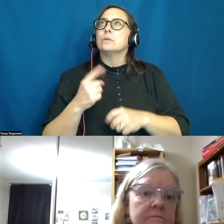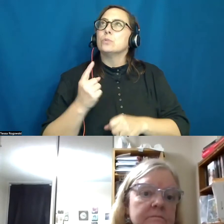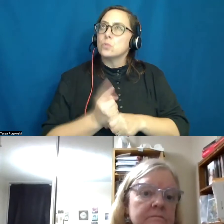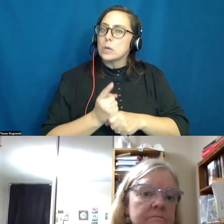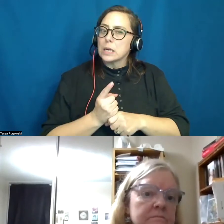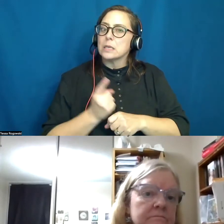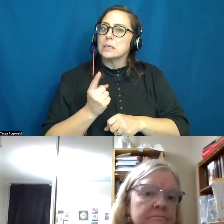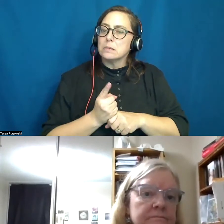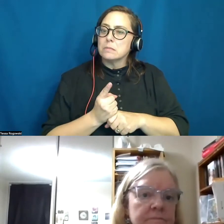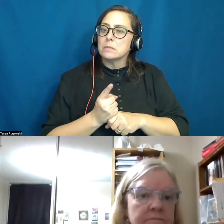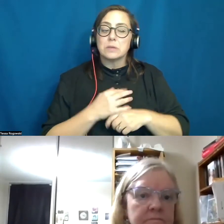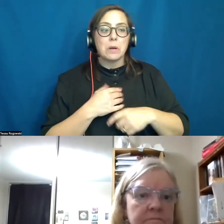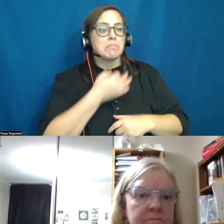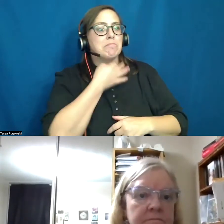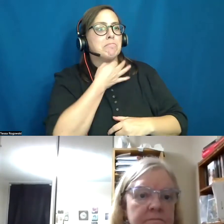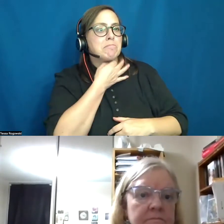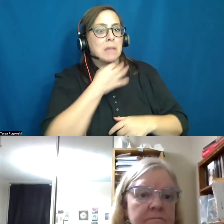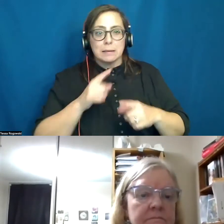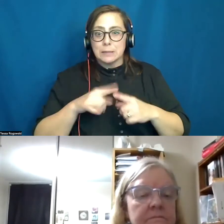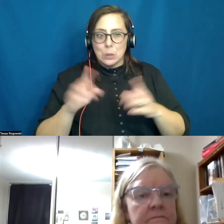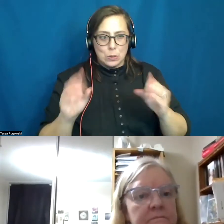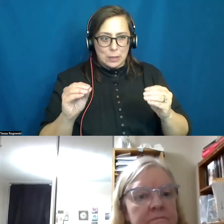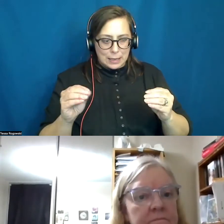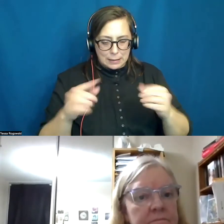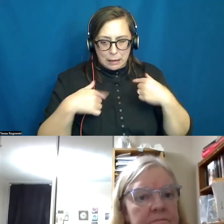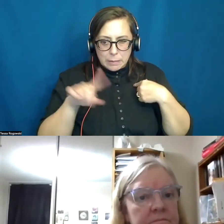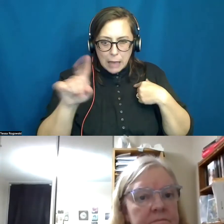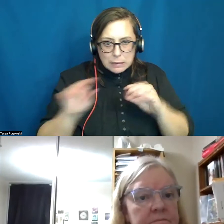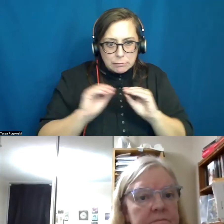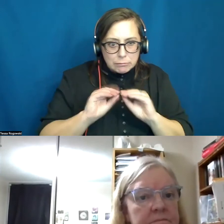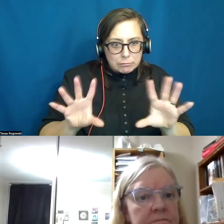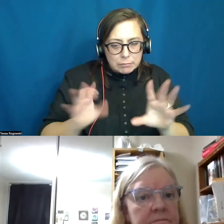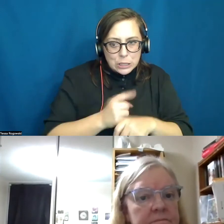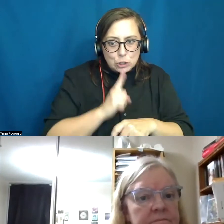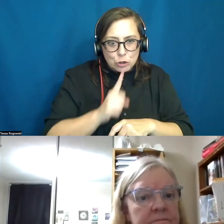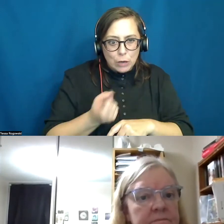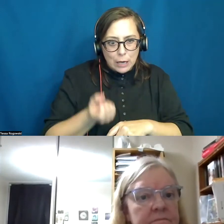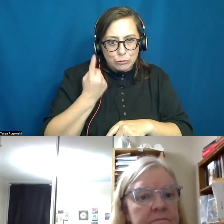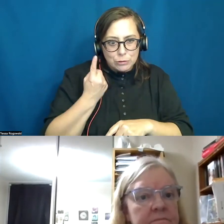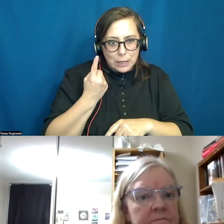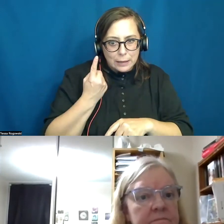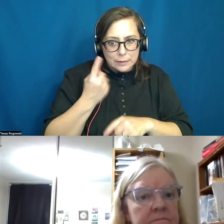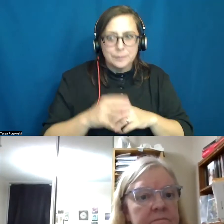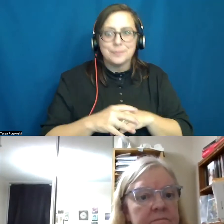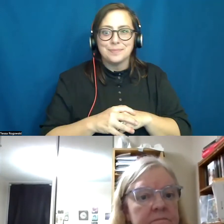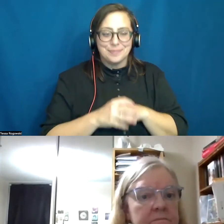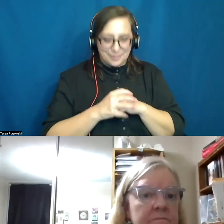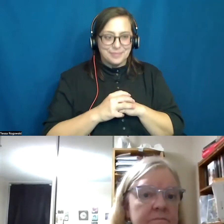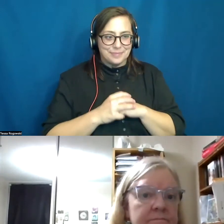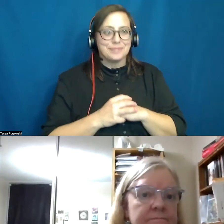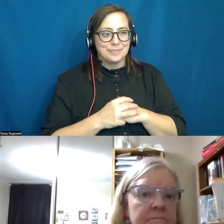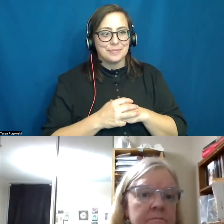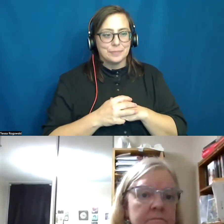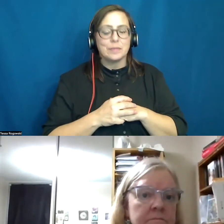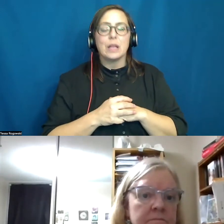on that. Sorry, I'm just gonna ask a question to make sure I'm answering your question. Yeah. So